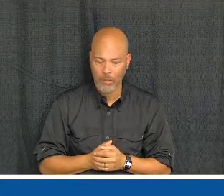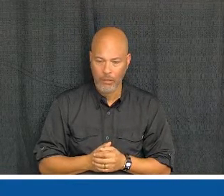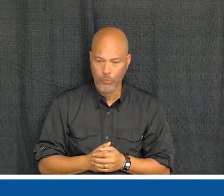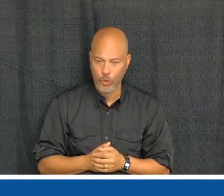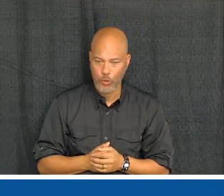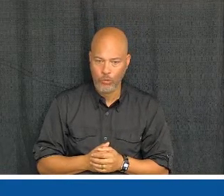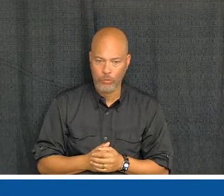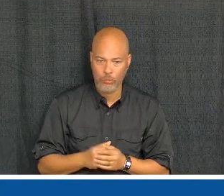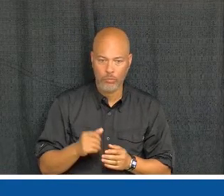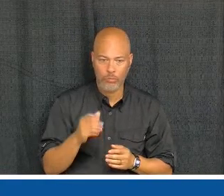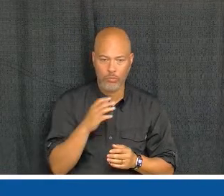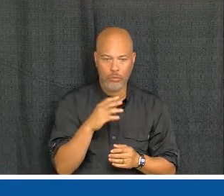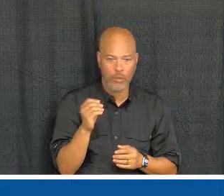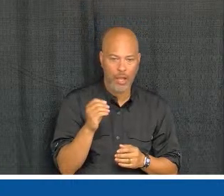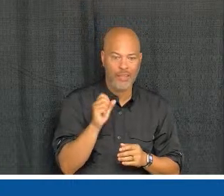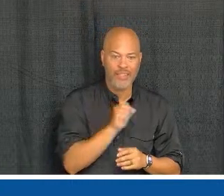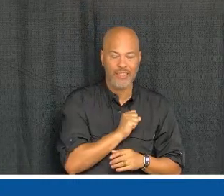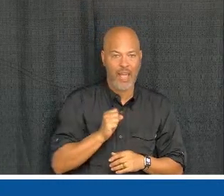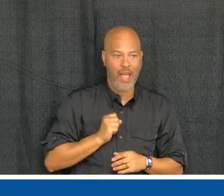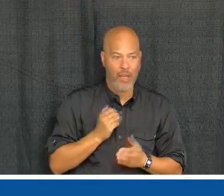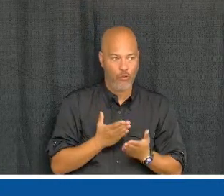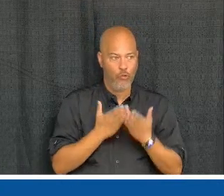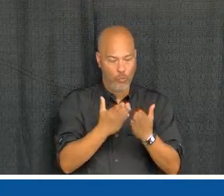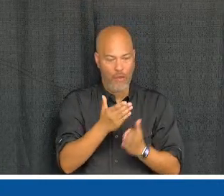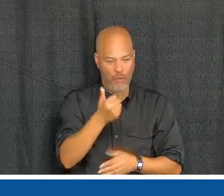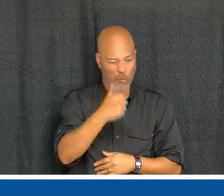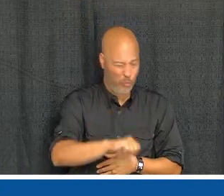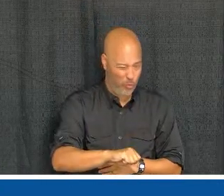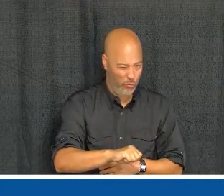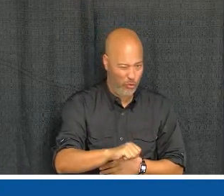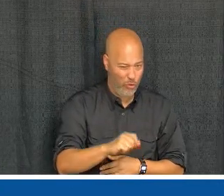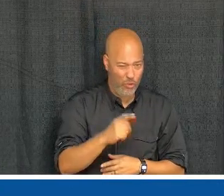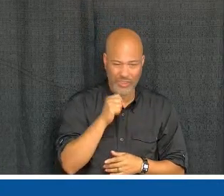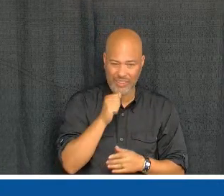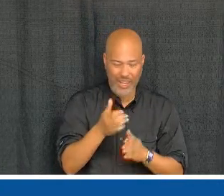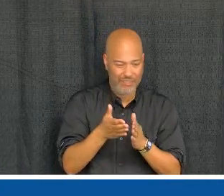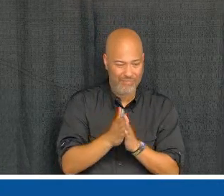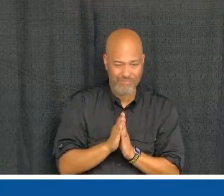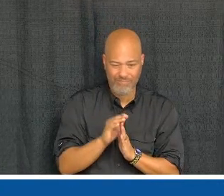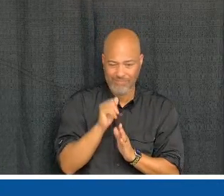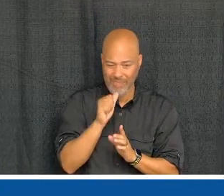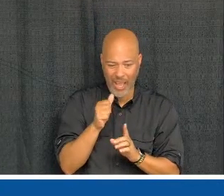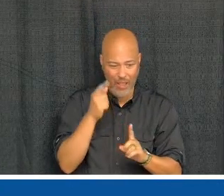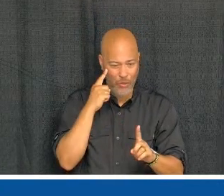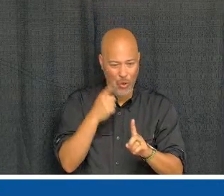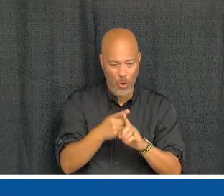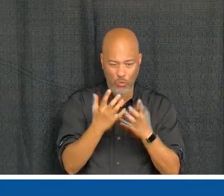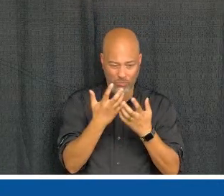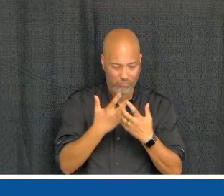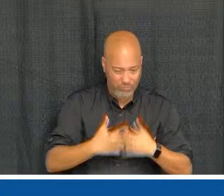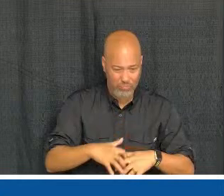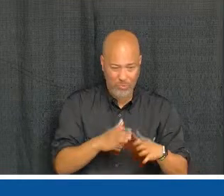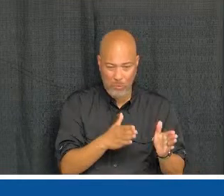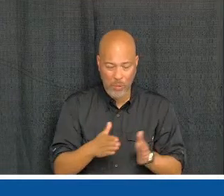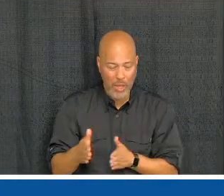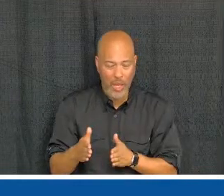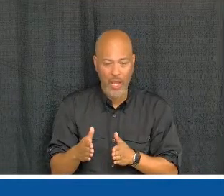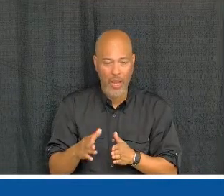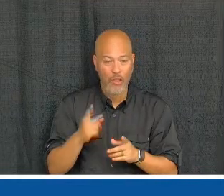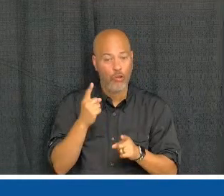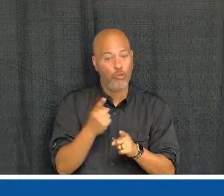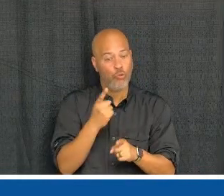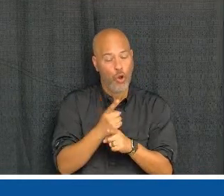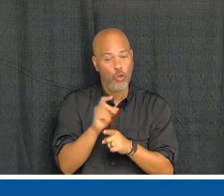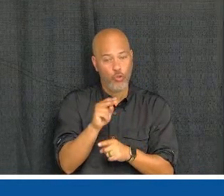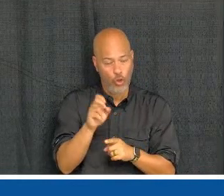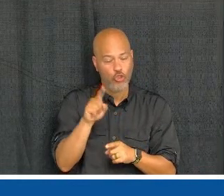The planning staff does recommend disapproval. The request is not consistent with the goals of the comprehensive plan. The correct zoning